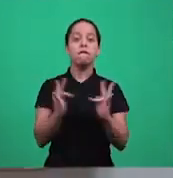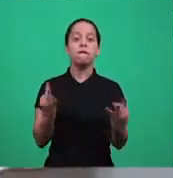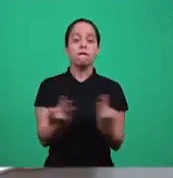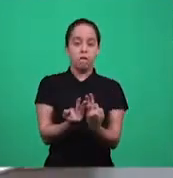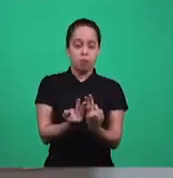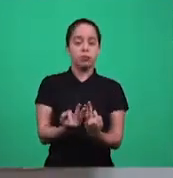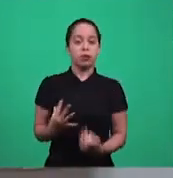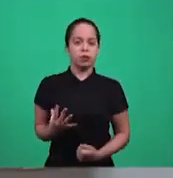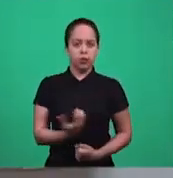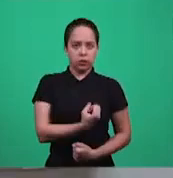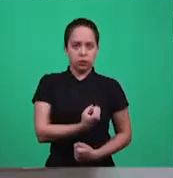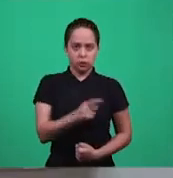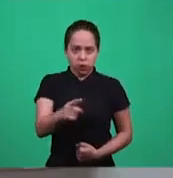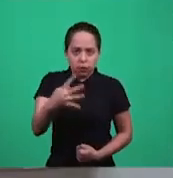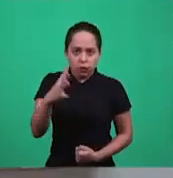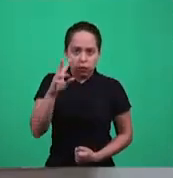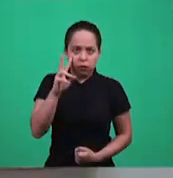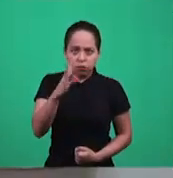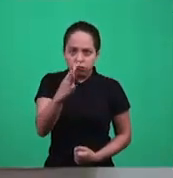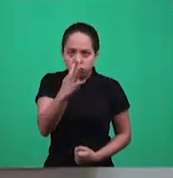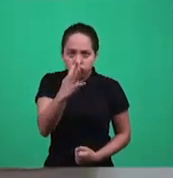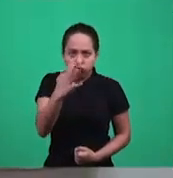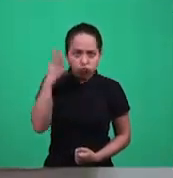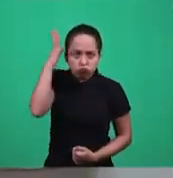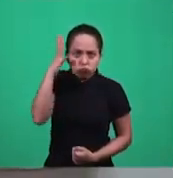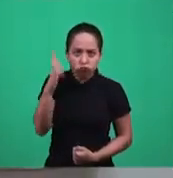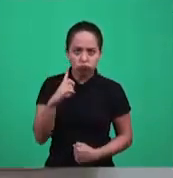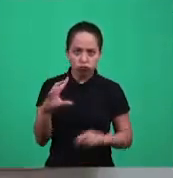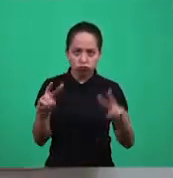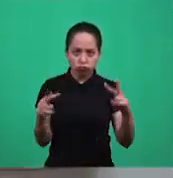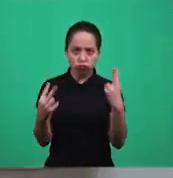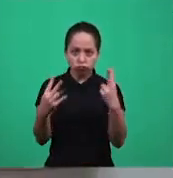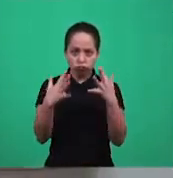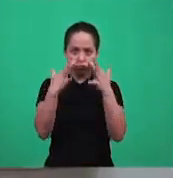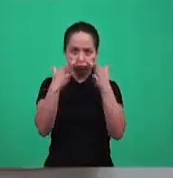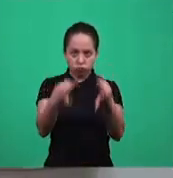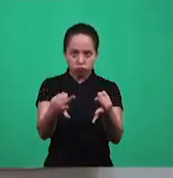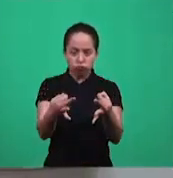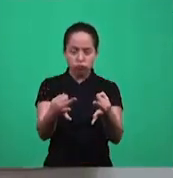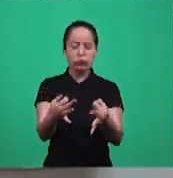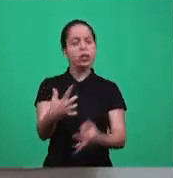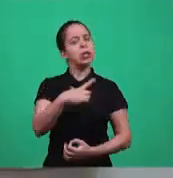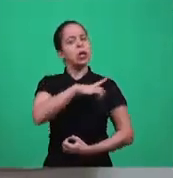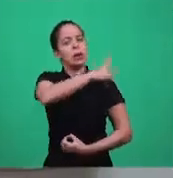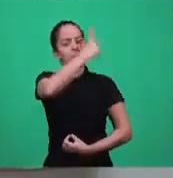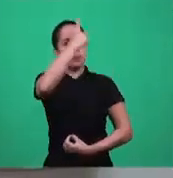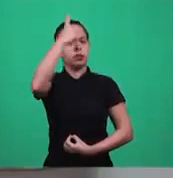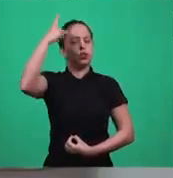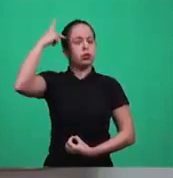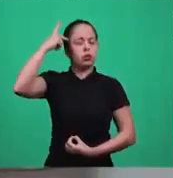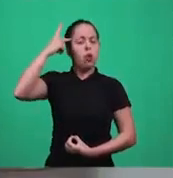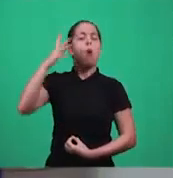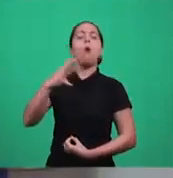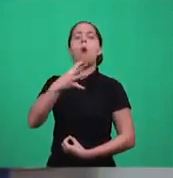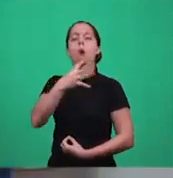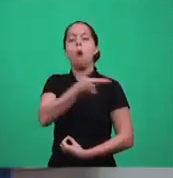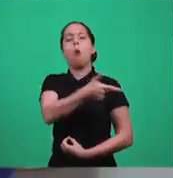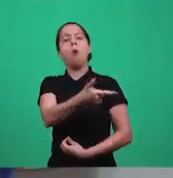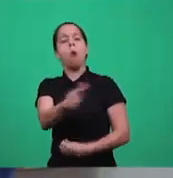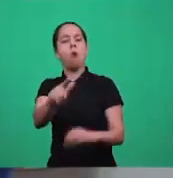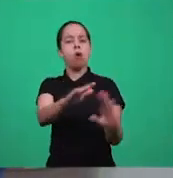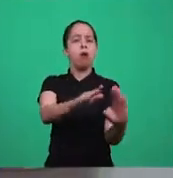You may believe now. Are you listening to me? Some brothers already know the gospel. Other